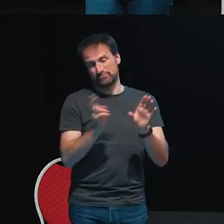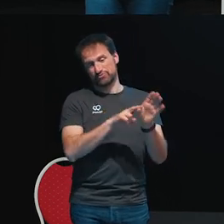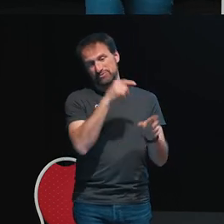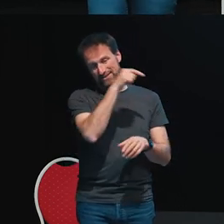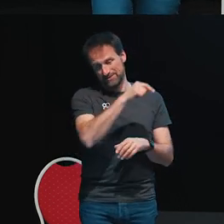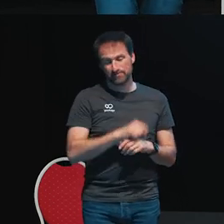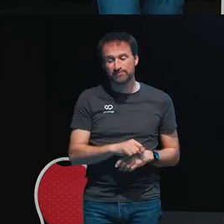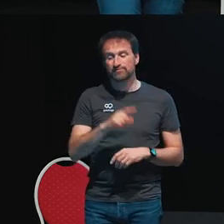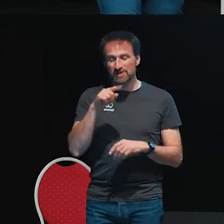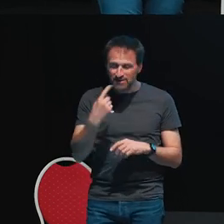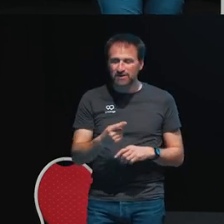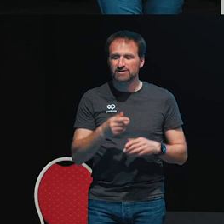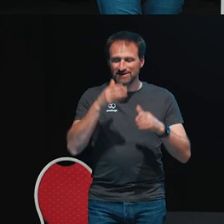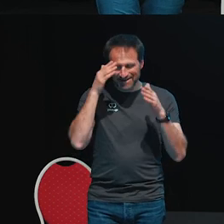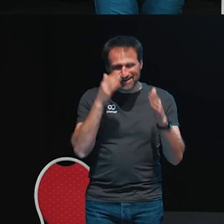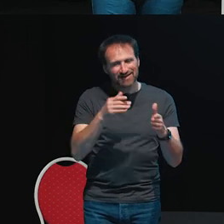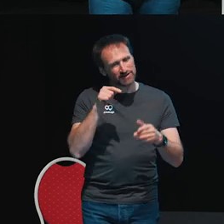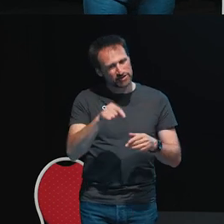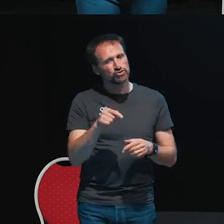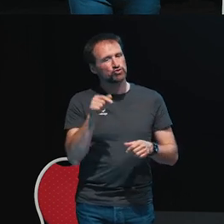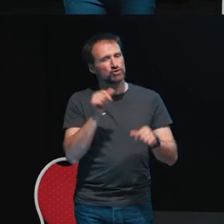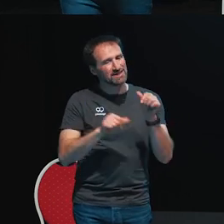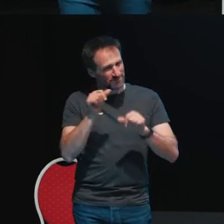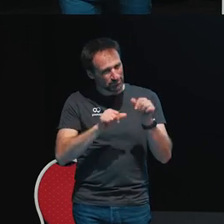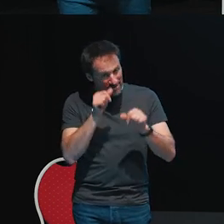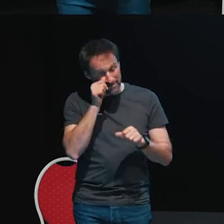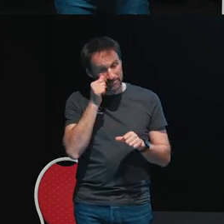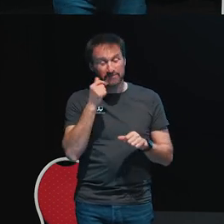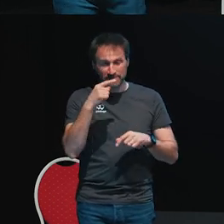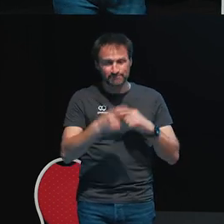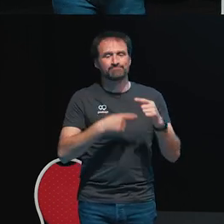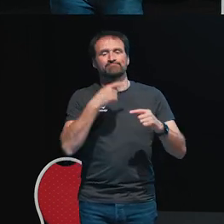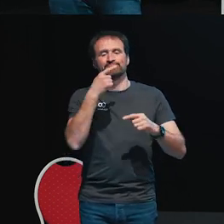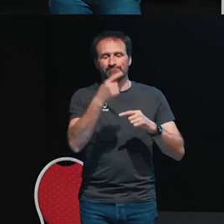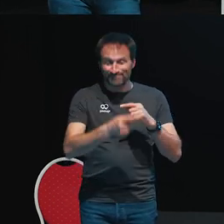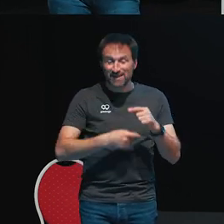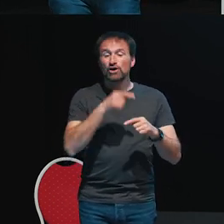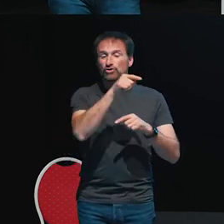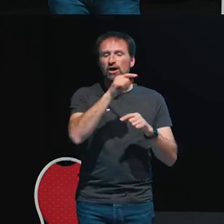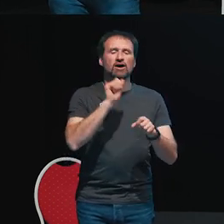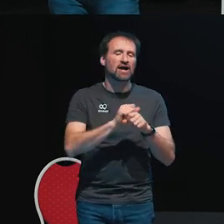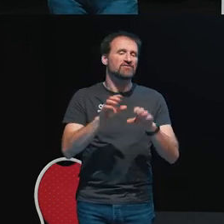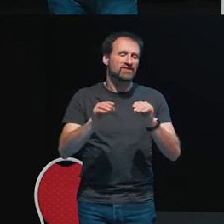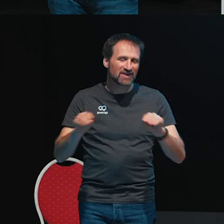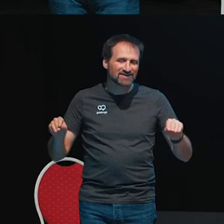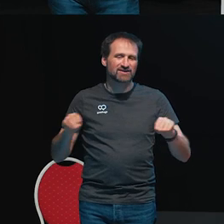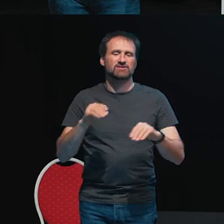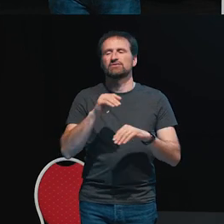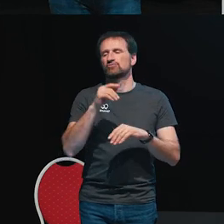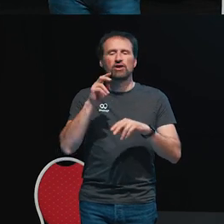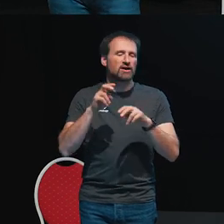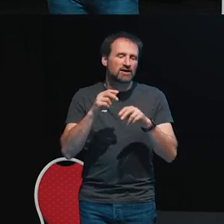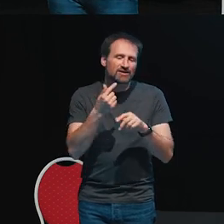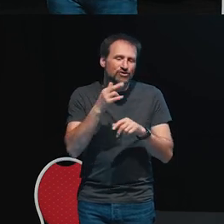intent to experiment, some don't. But if they do, then the intent to experiment gets sent out. And then you can use it via origin